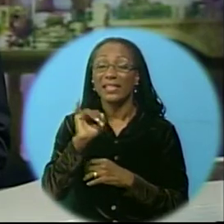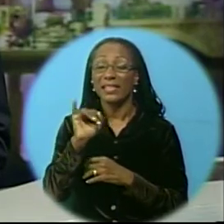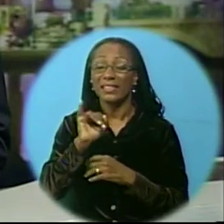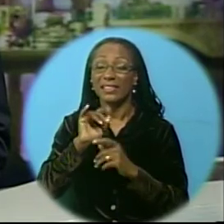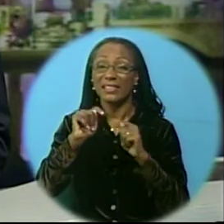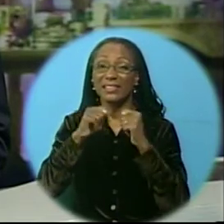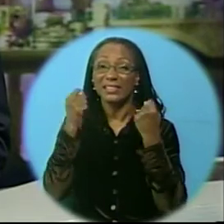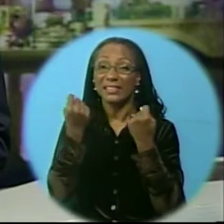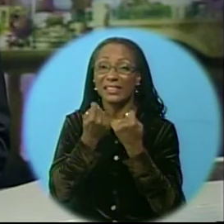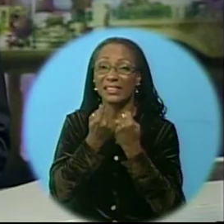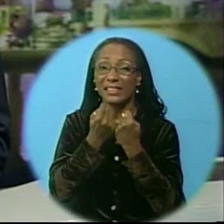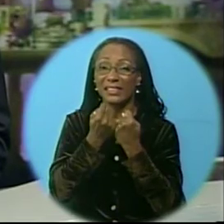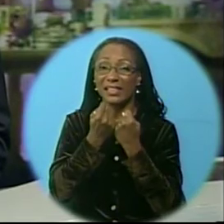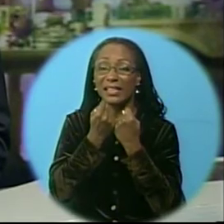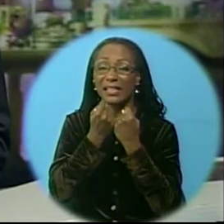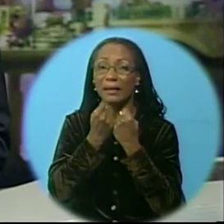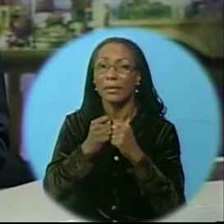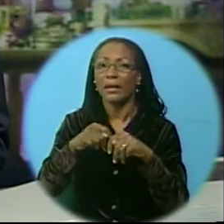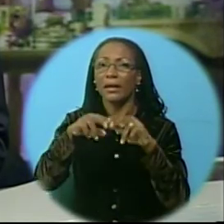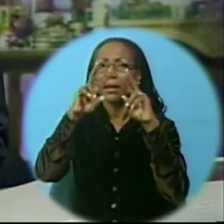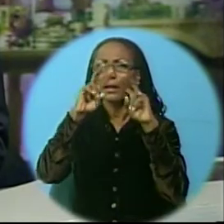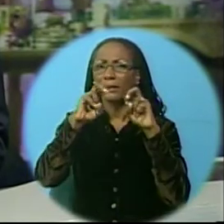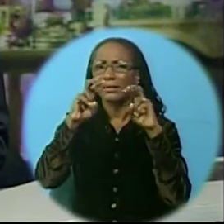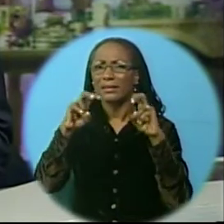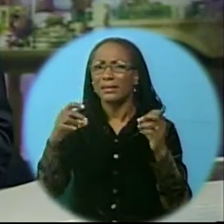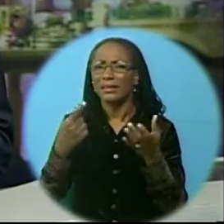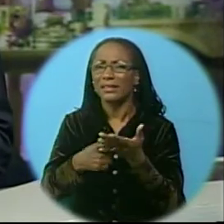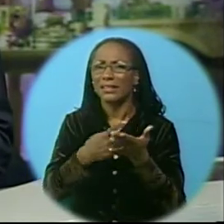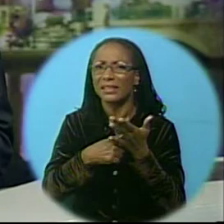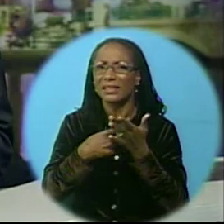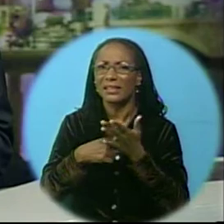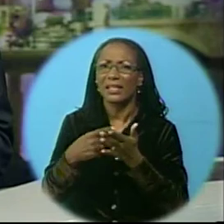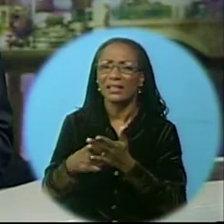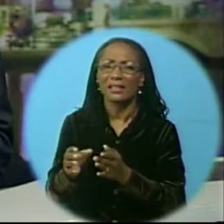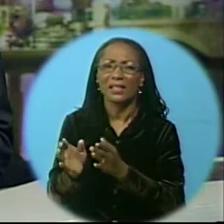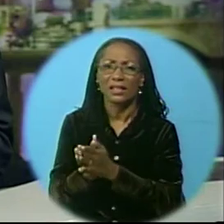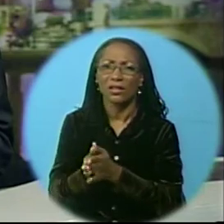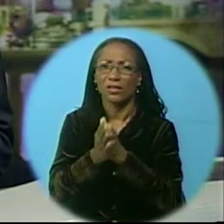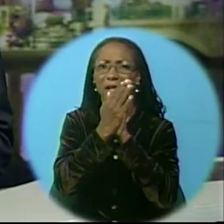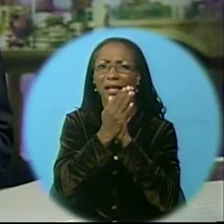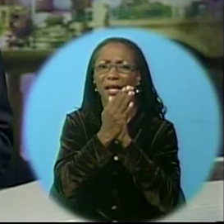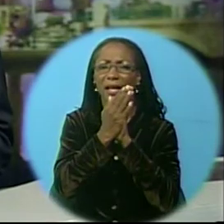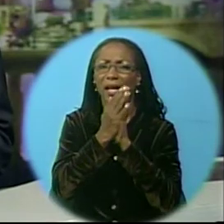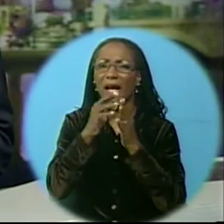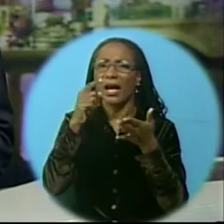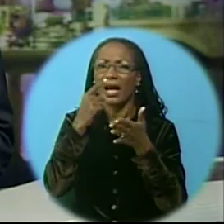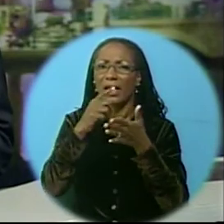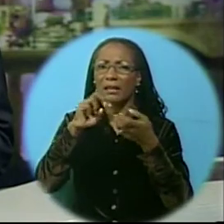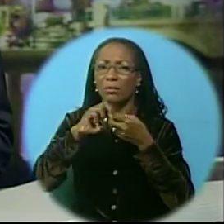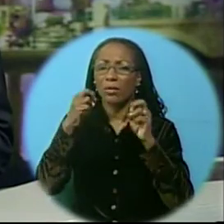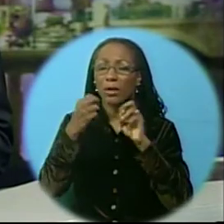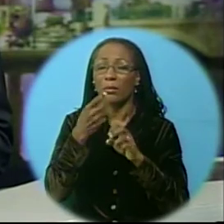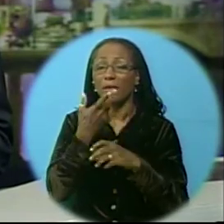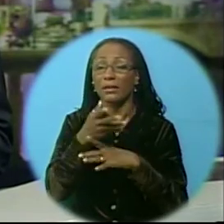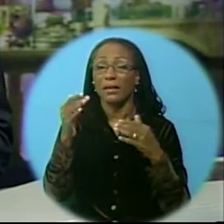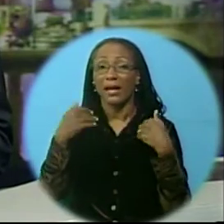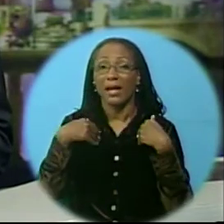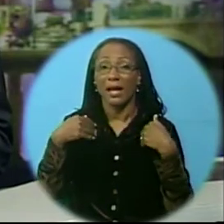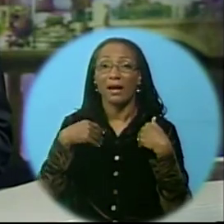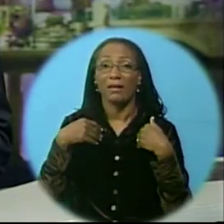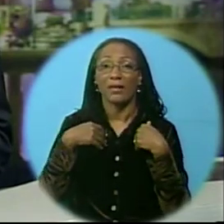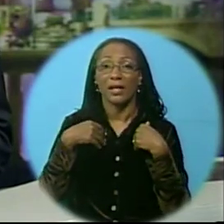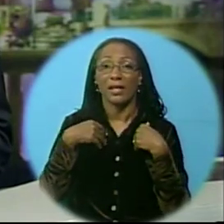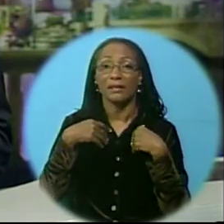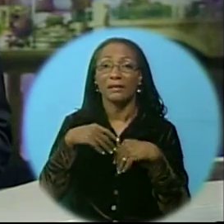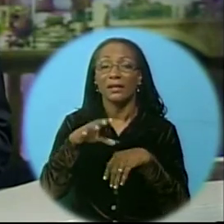understand more of what's going on in West Indies cricket, and they want it as a matter of priority. In basketball, Waterford